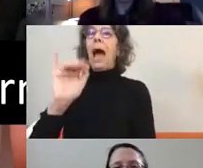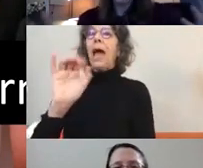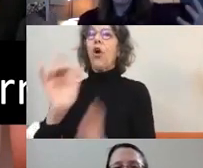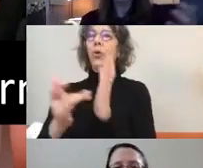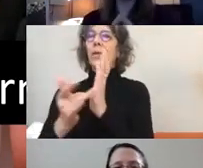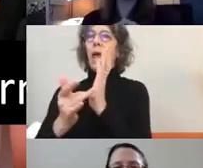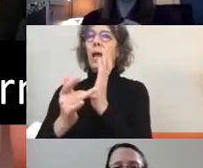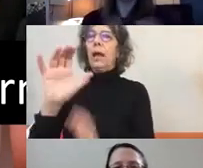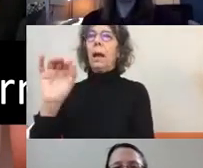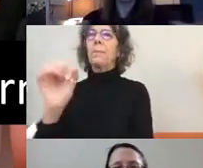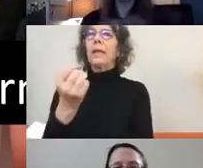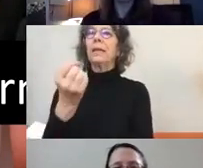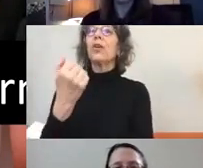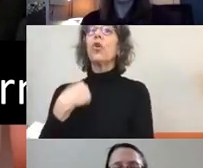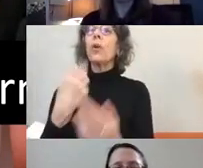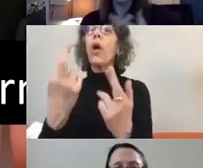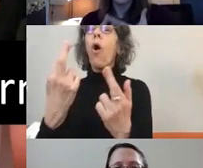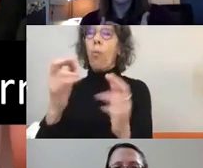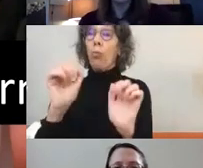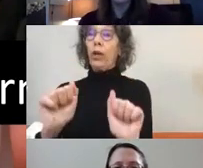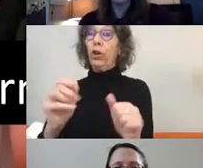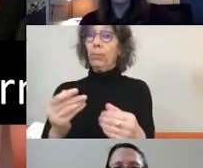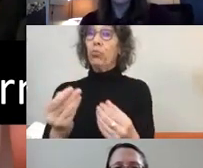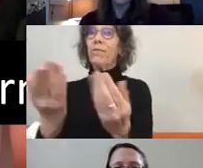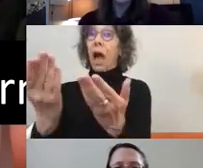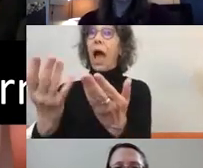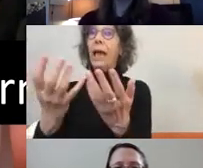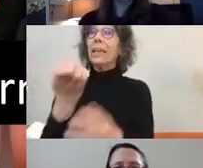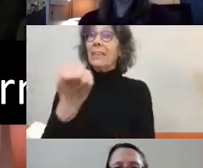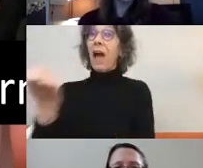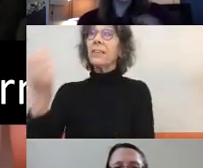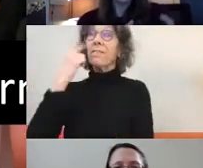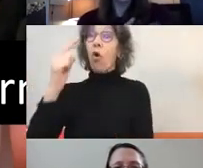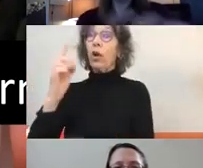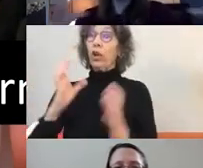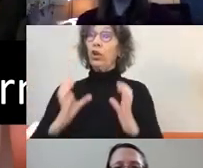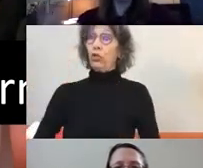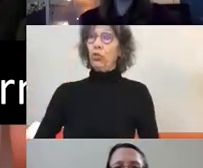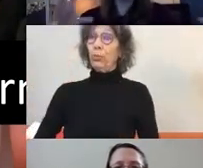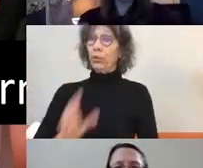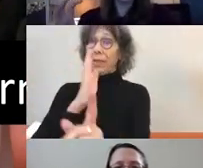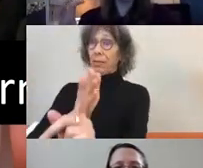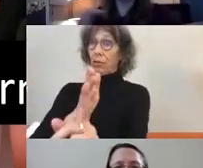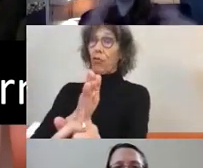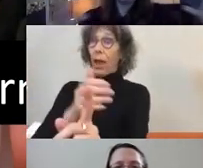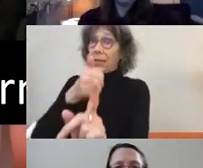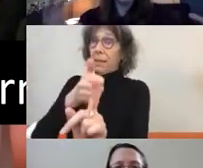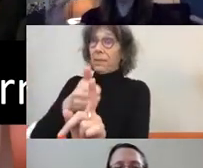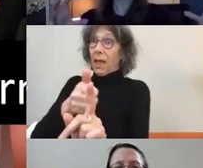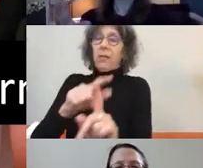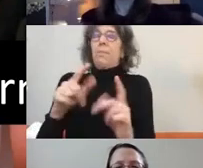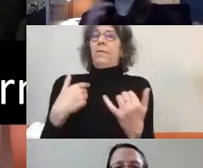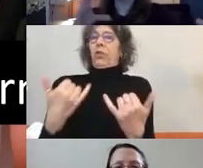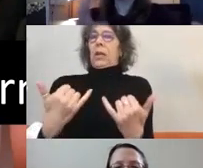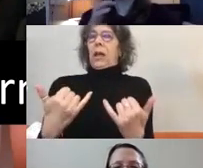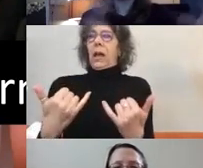Eventually, we hope that we can provide the device for the consumers directly, but at this stage, we want to